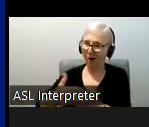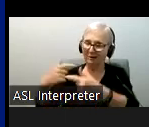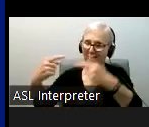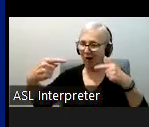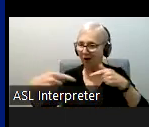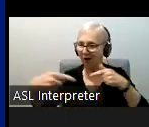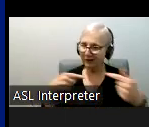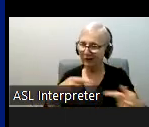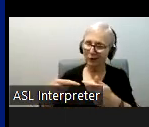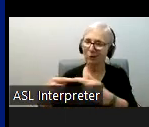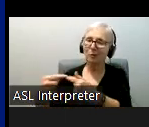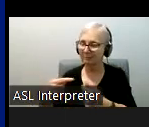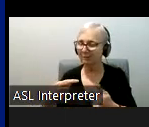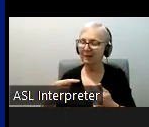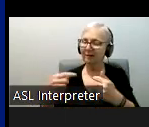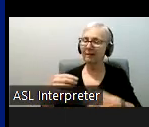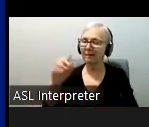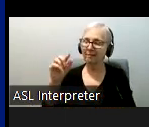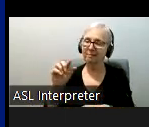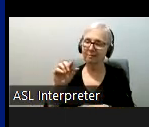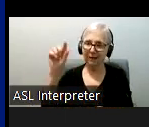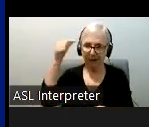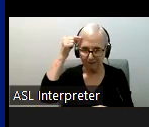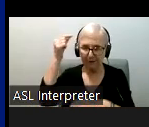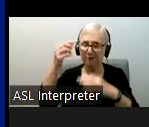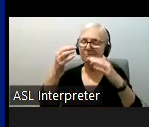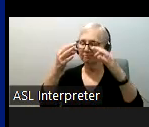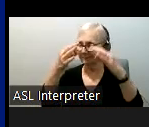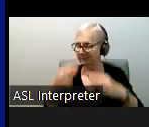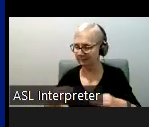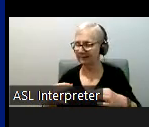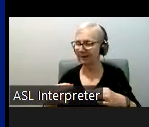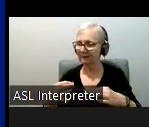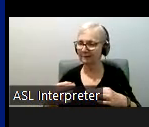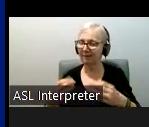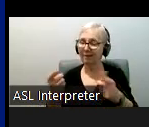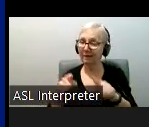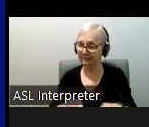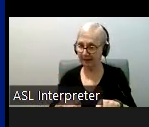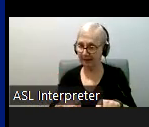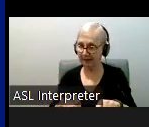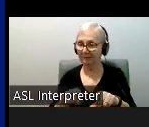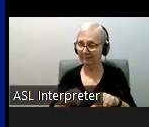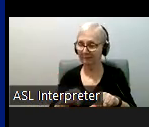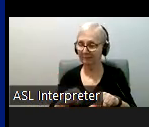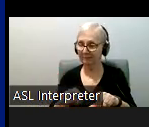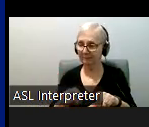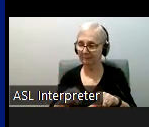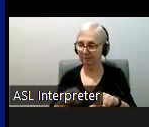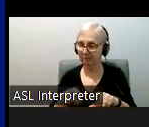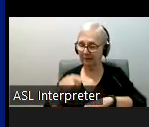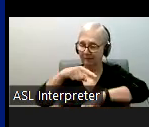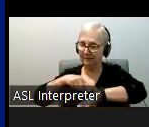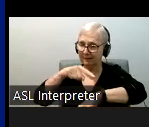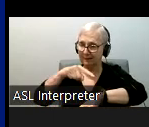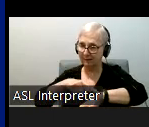budgets. And then the governor decides what the budget is that he's going to put forward to the legislature. That has happened. And at this